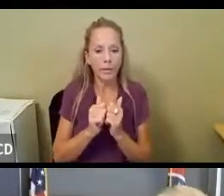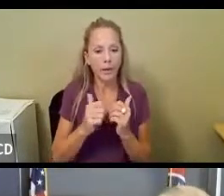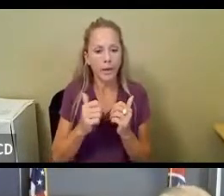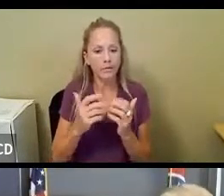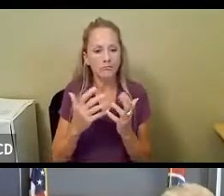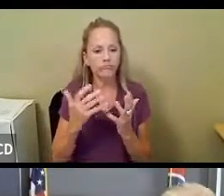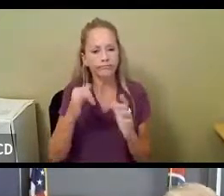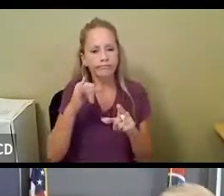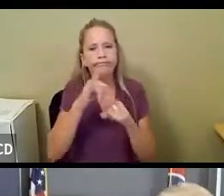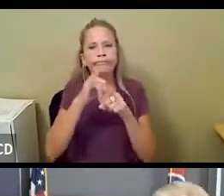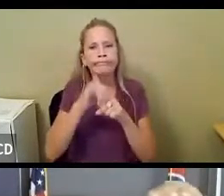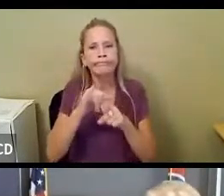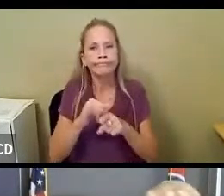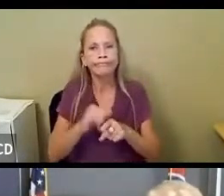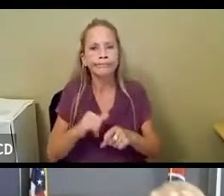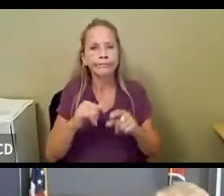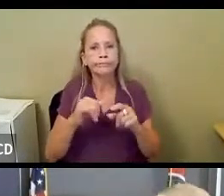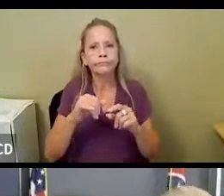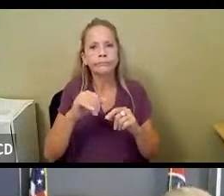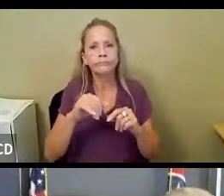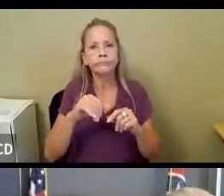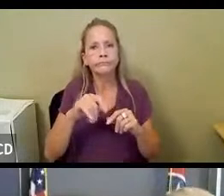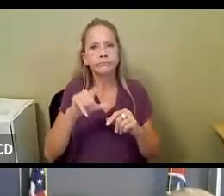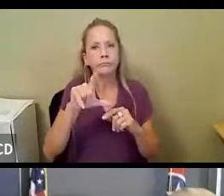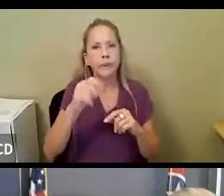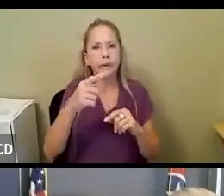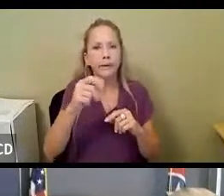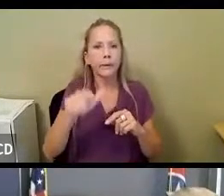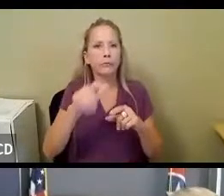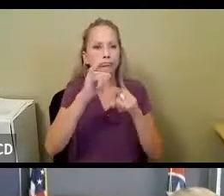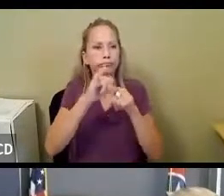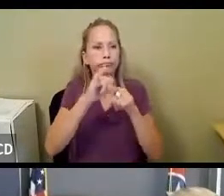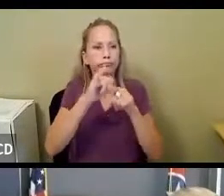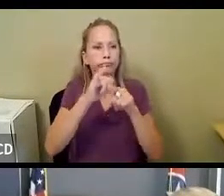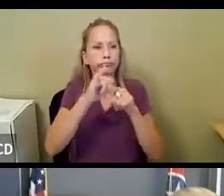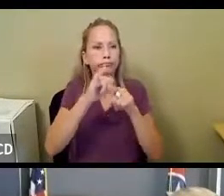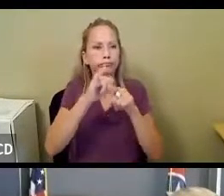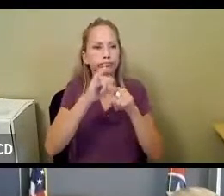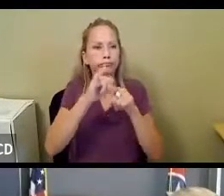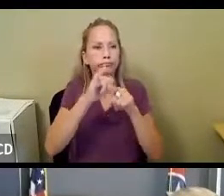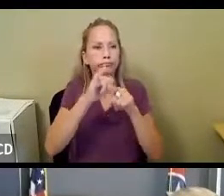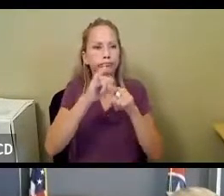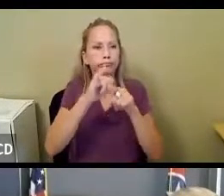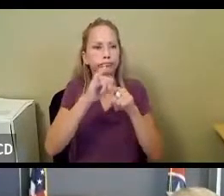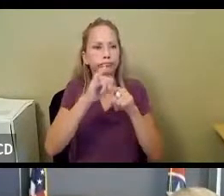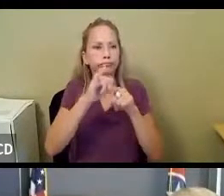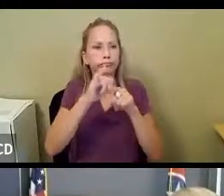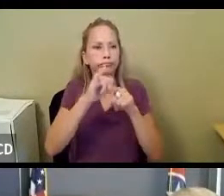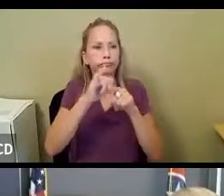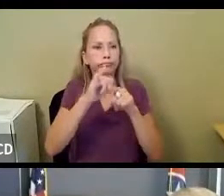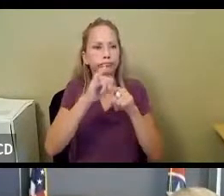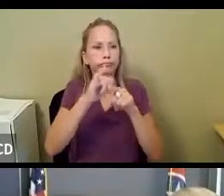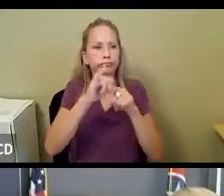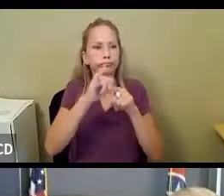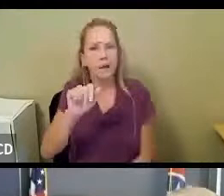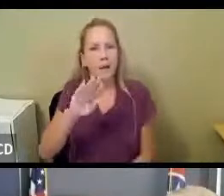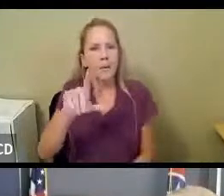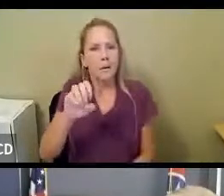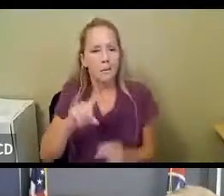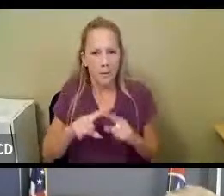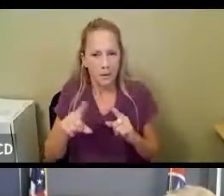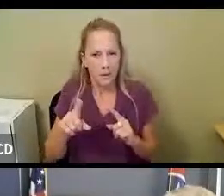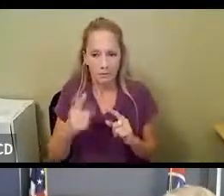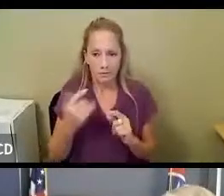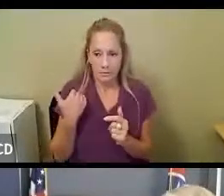with, that we, and that the word used was table, but as we discussed before,